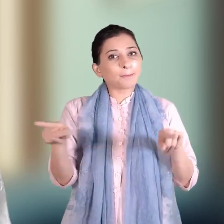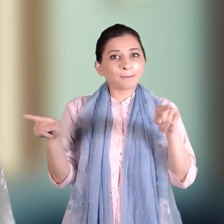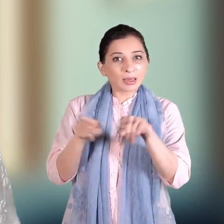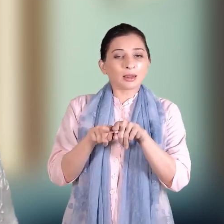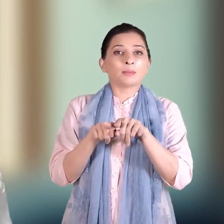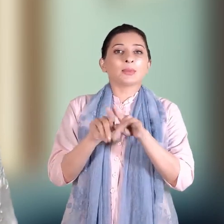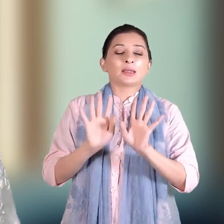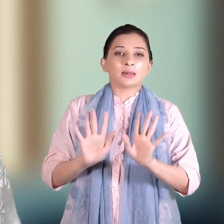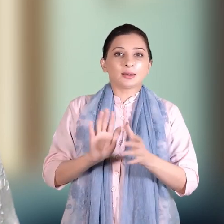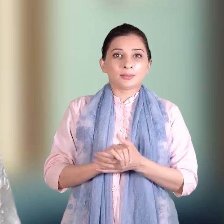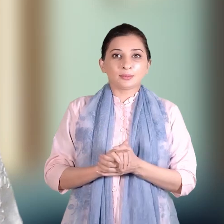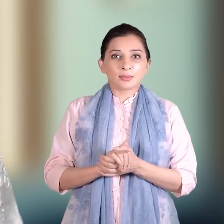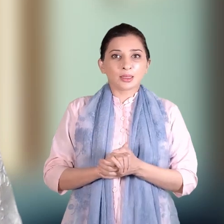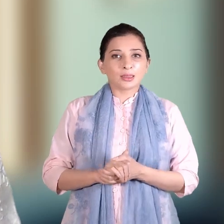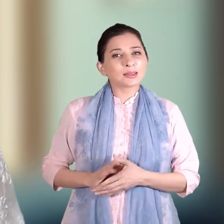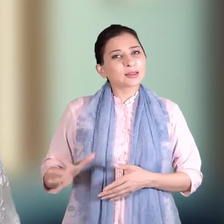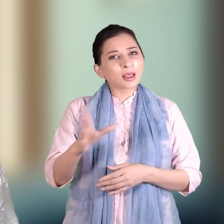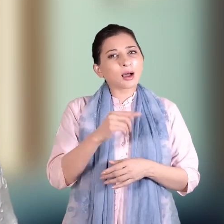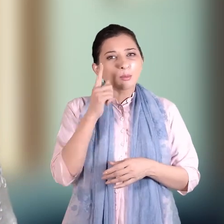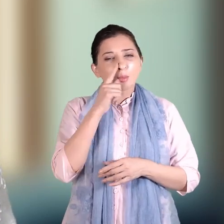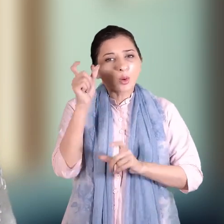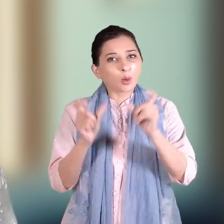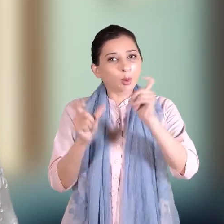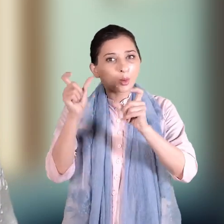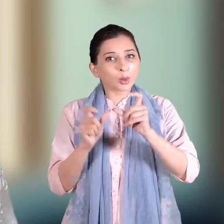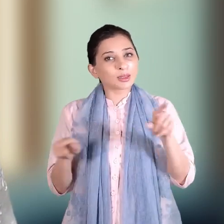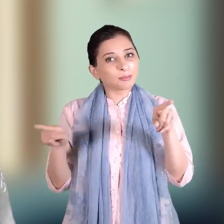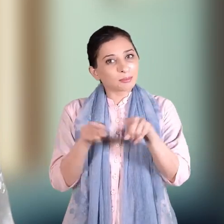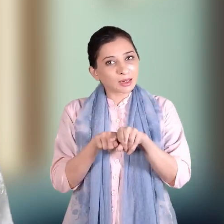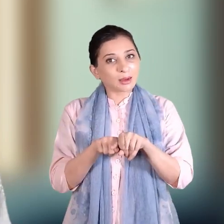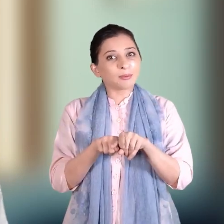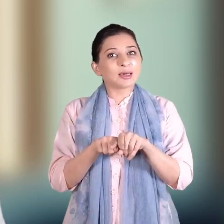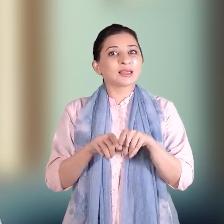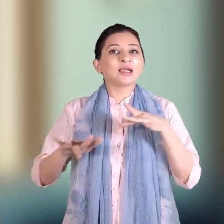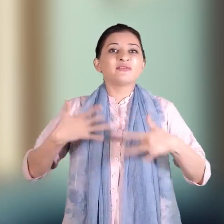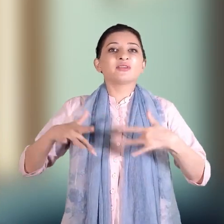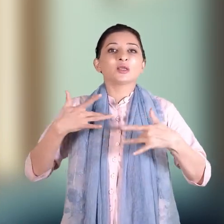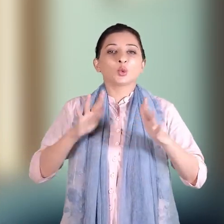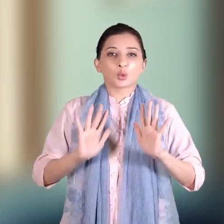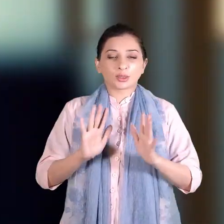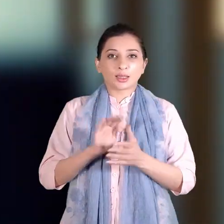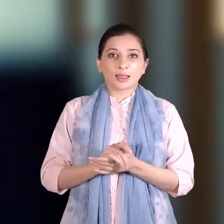to humanize and normalize these experiences for women.